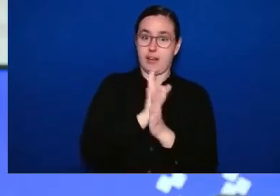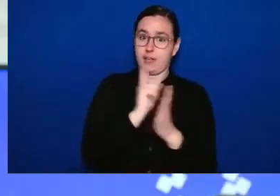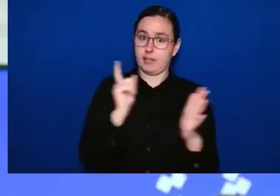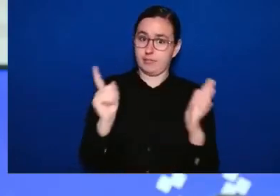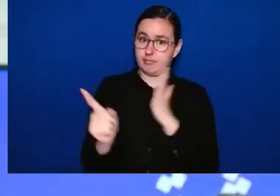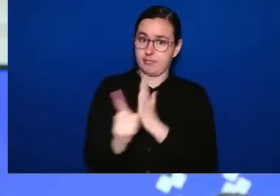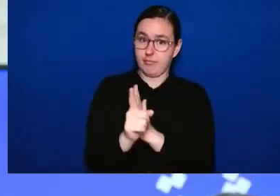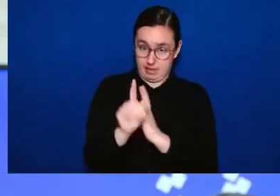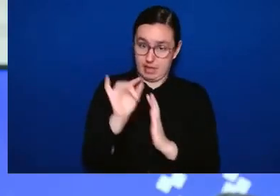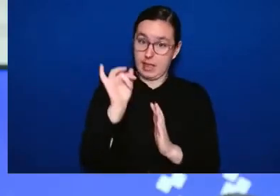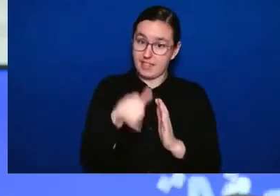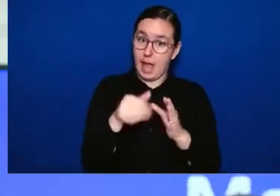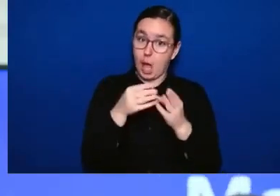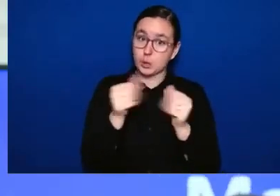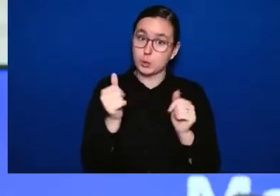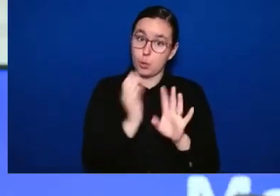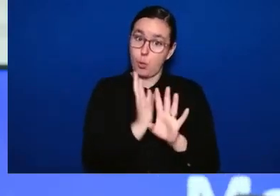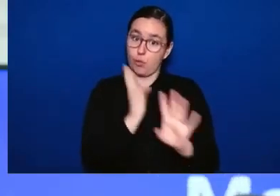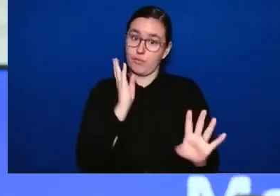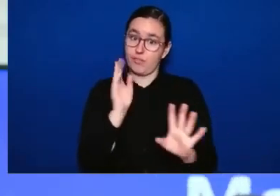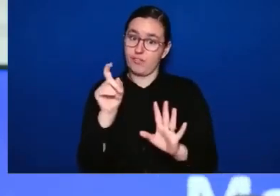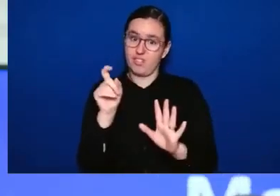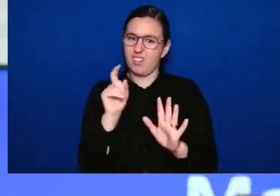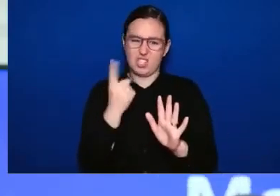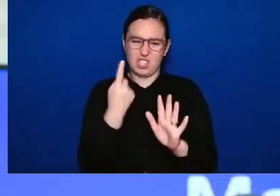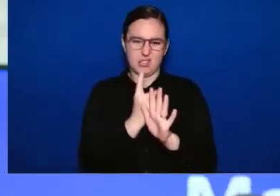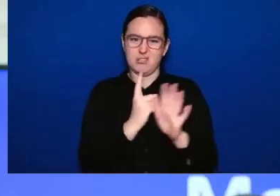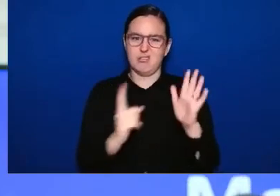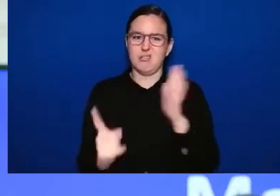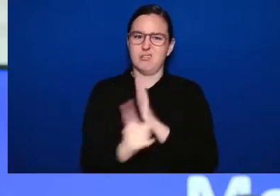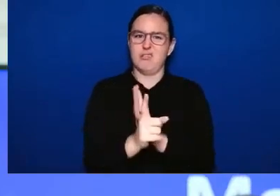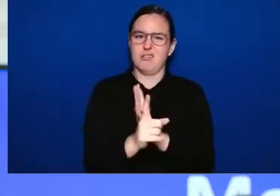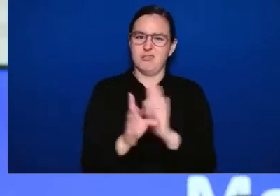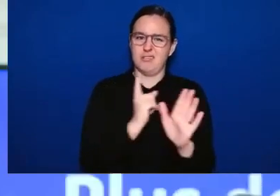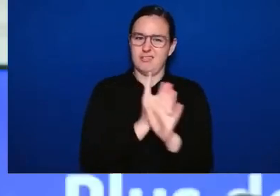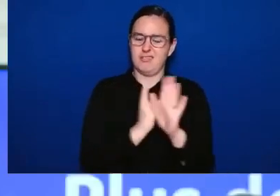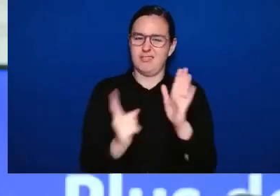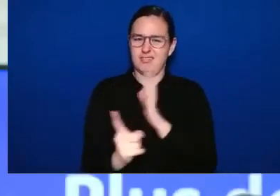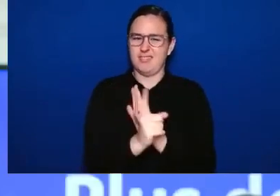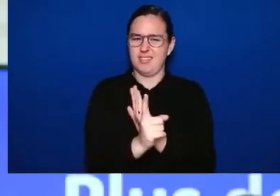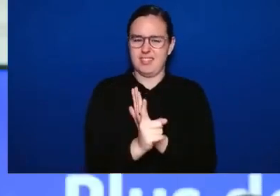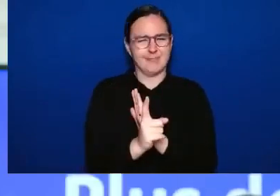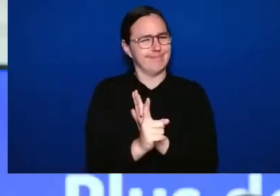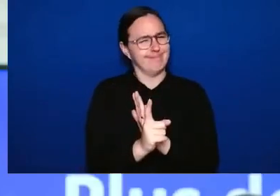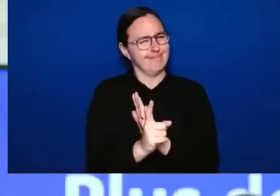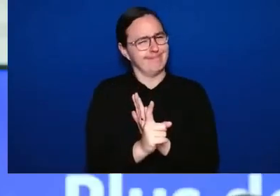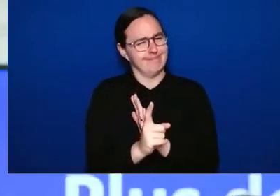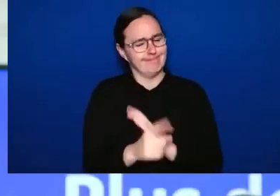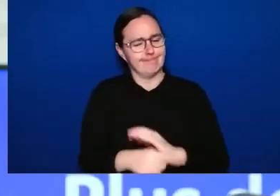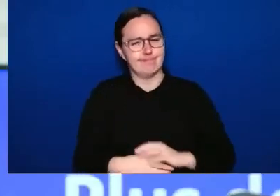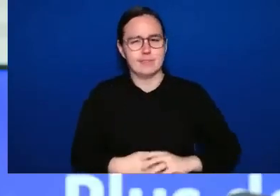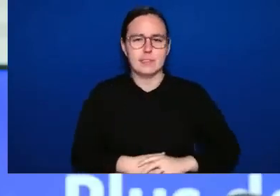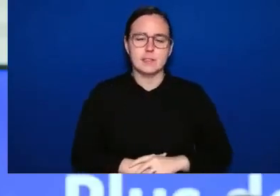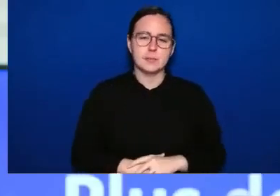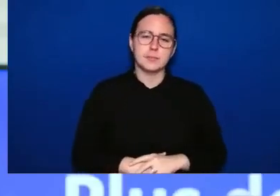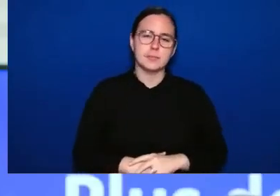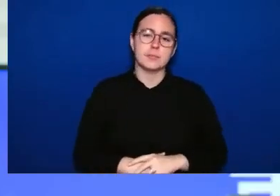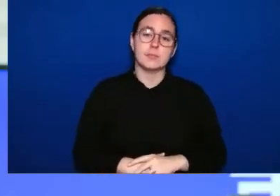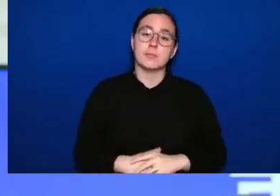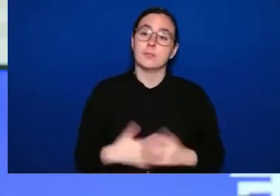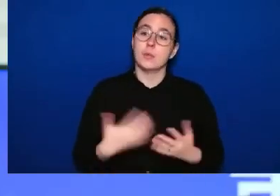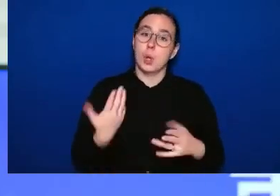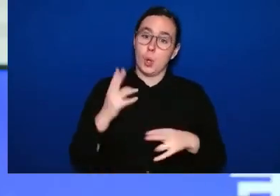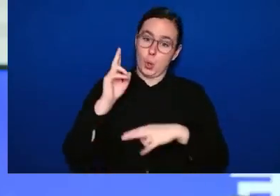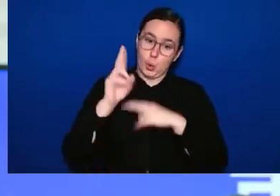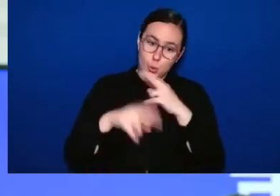Universal public health care is one of Canada's great achievements. Everyone deserves the best possible health care. We can't privatize our way